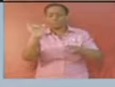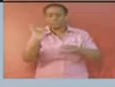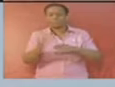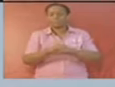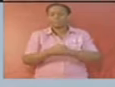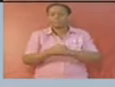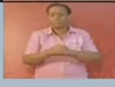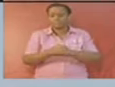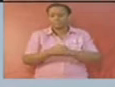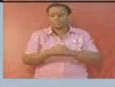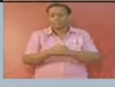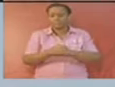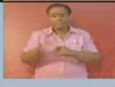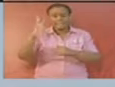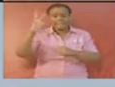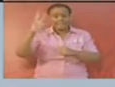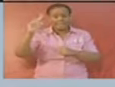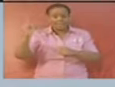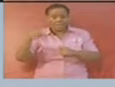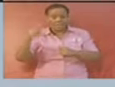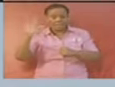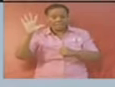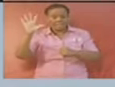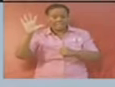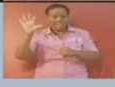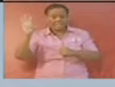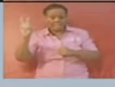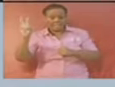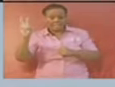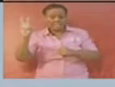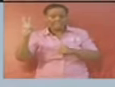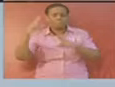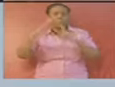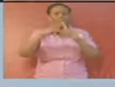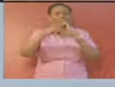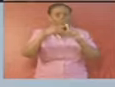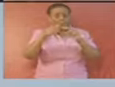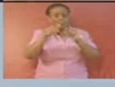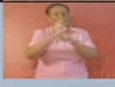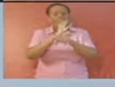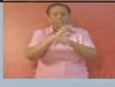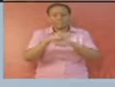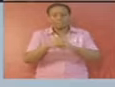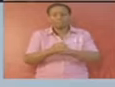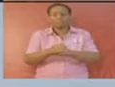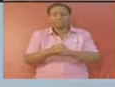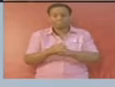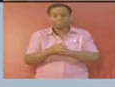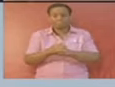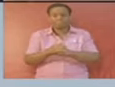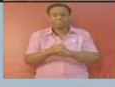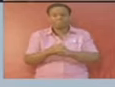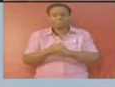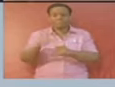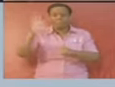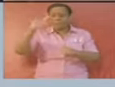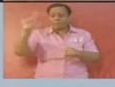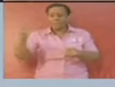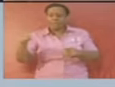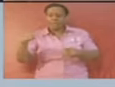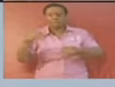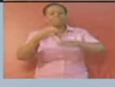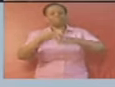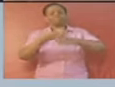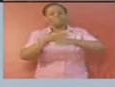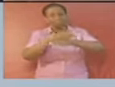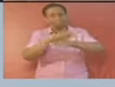6,586 positive cases out of that lot, with a total recovered patients thus far 5,710.